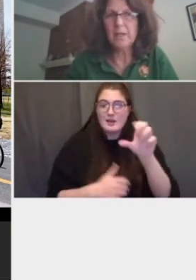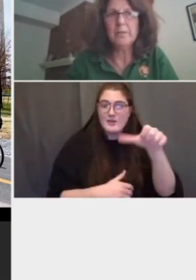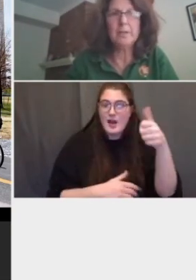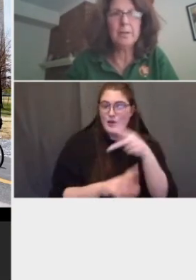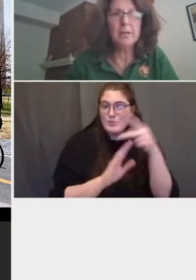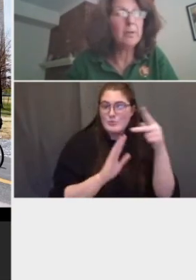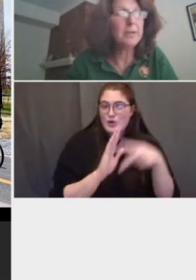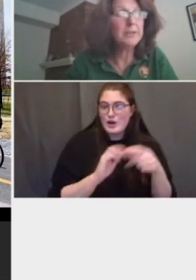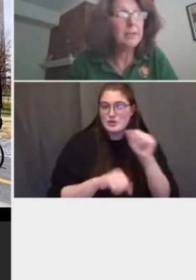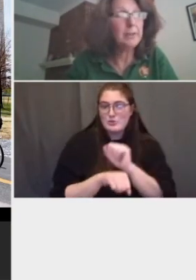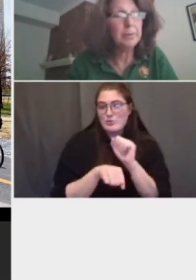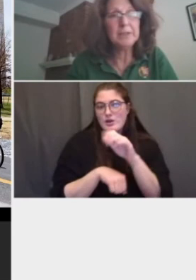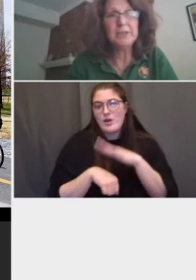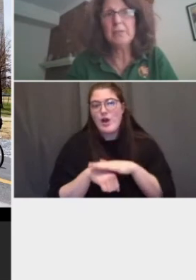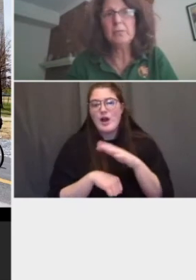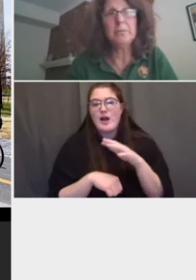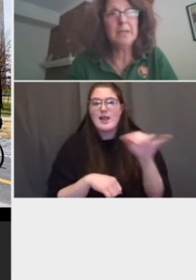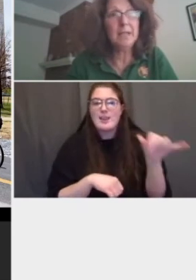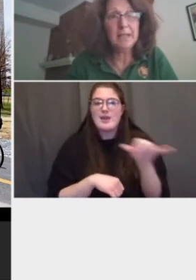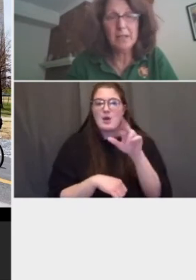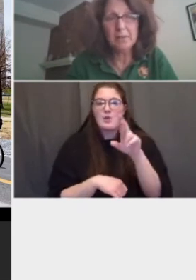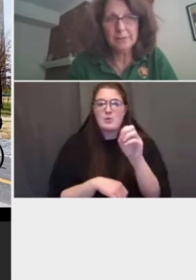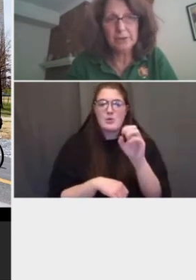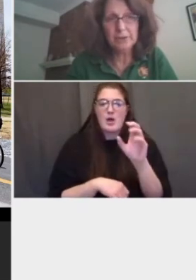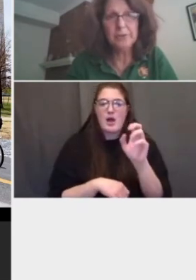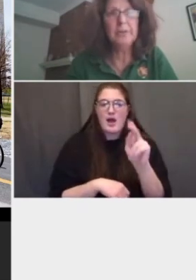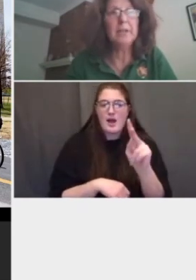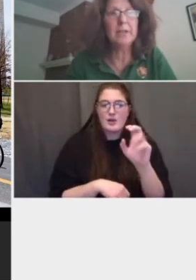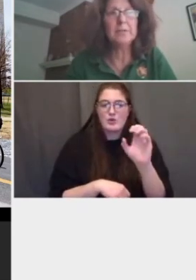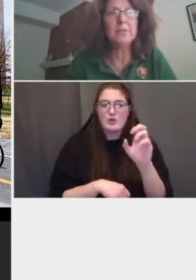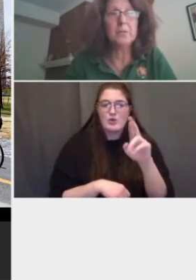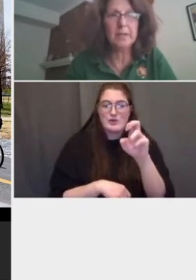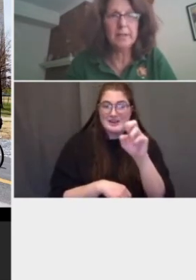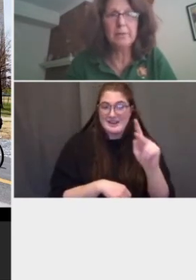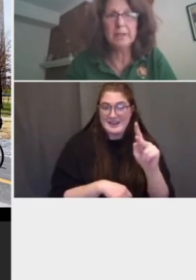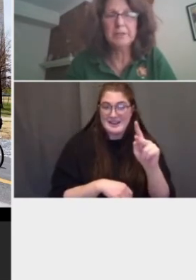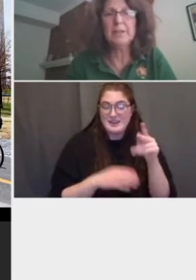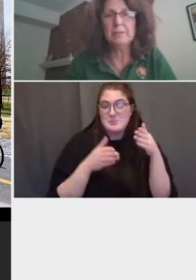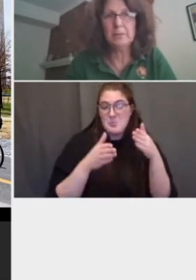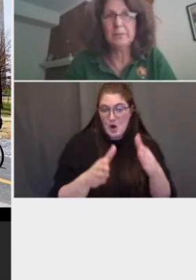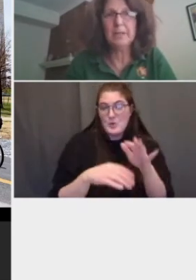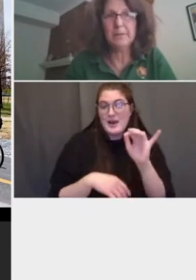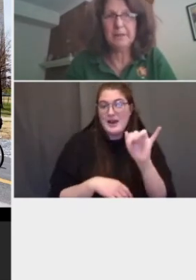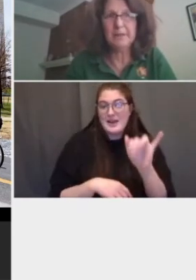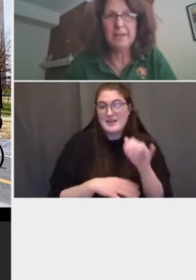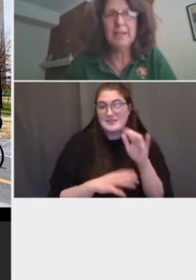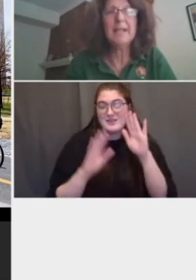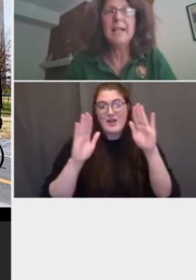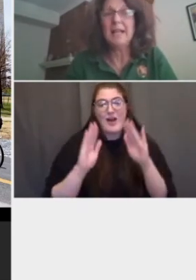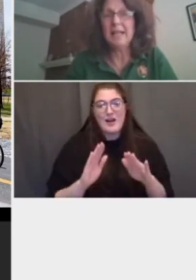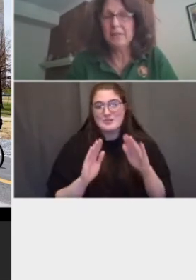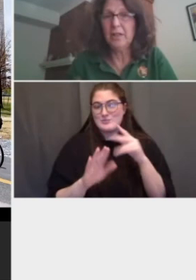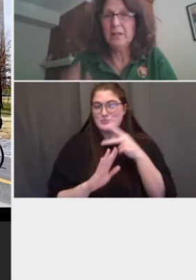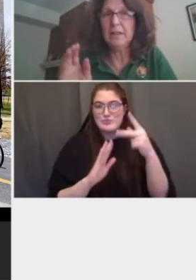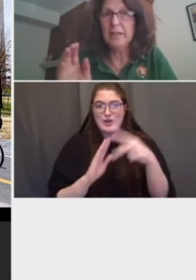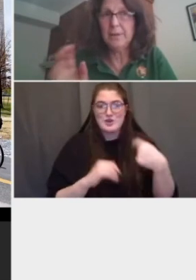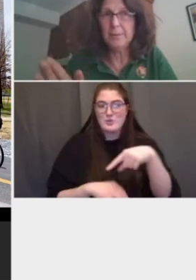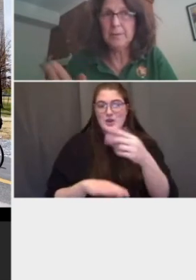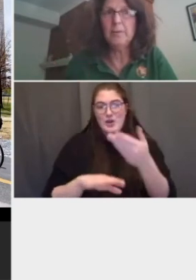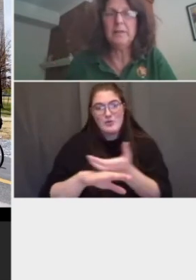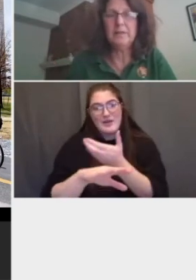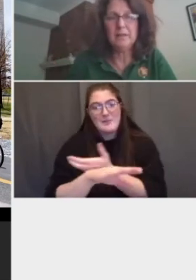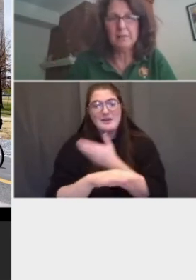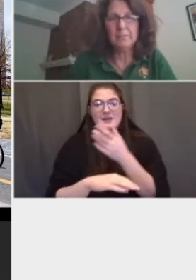instance, the Rock Creek Parkway Trail project will be kicking off in June, another great project that we're rehabilitating, and